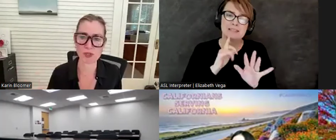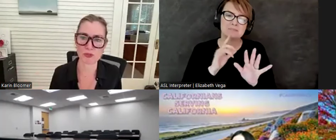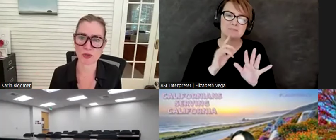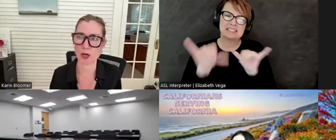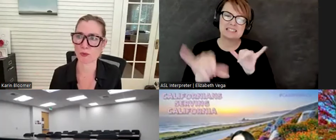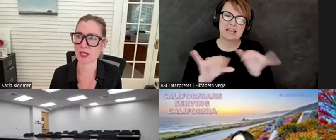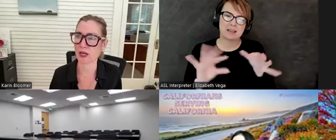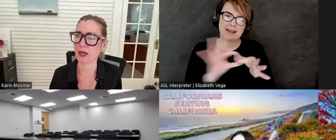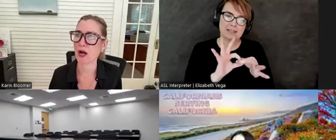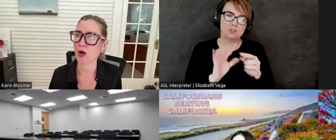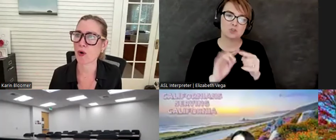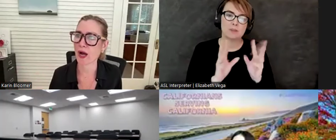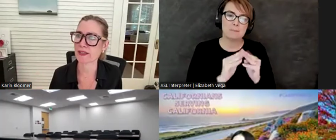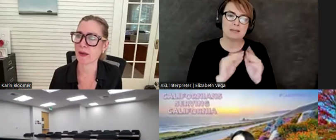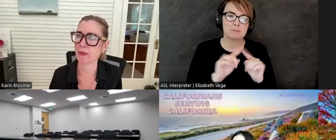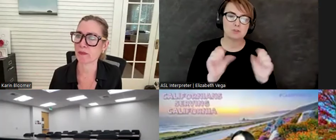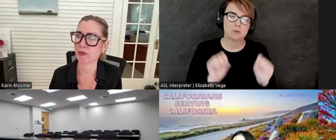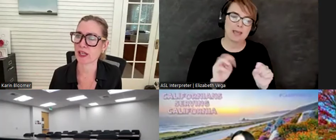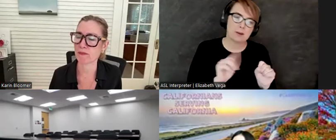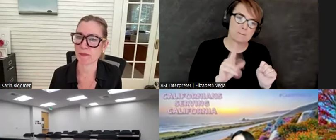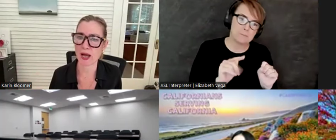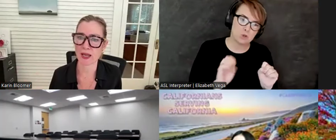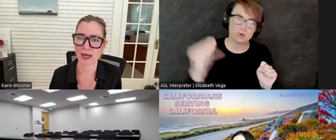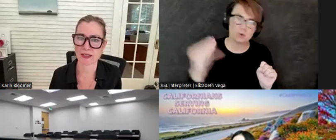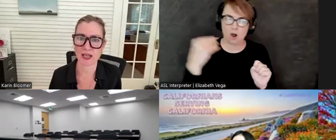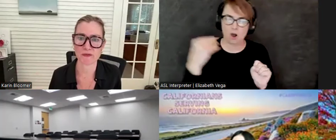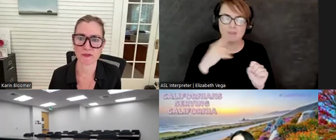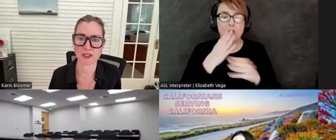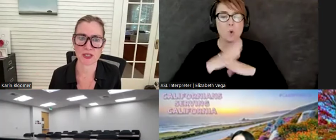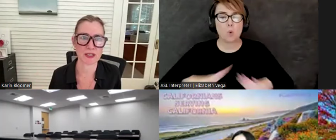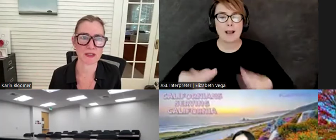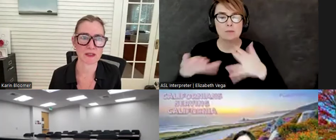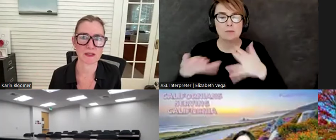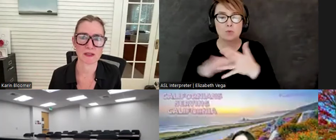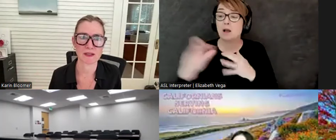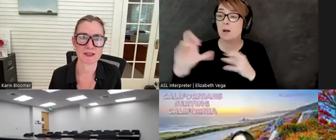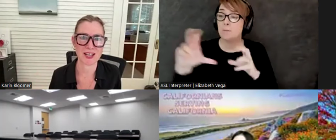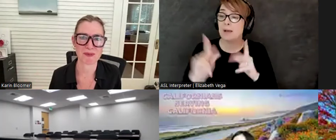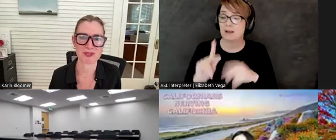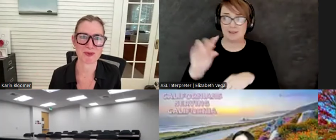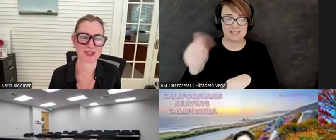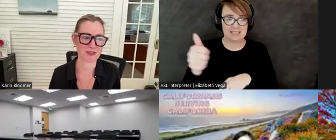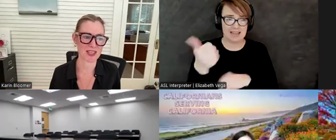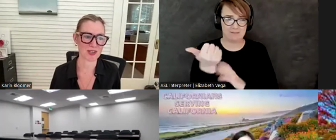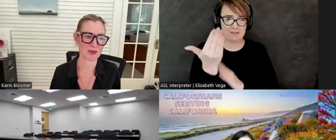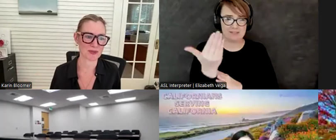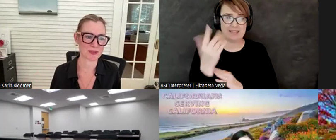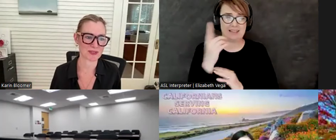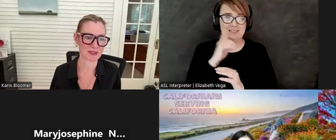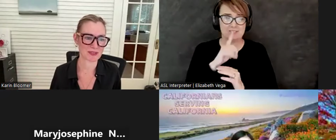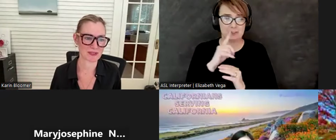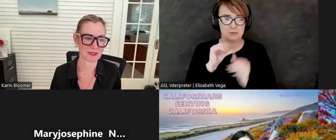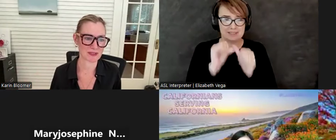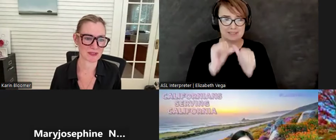to mute and so on. We'll take a quiet 10-minute break and be back at 10:15 to take up this question. Thank you.